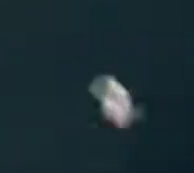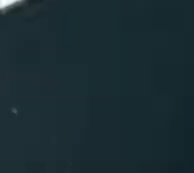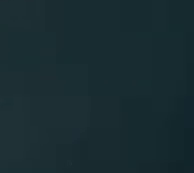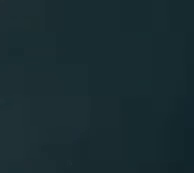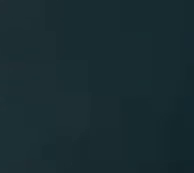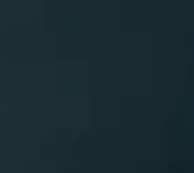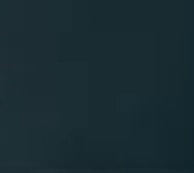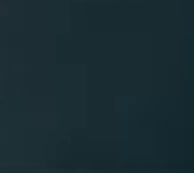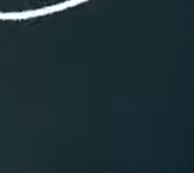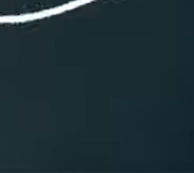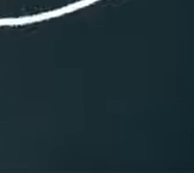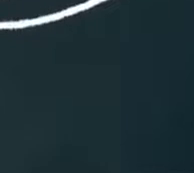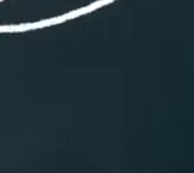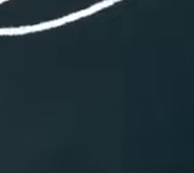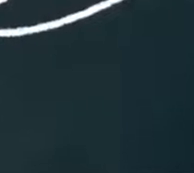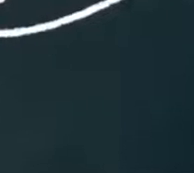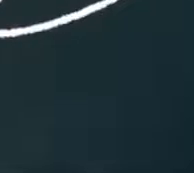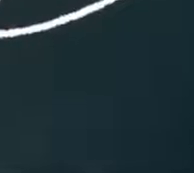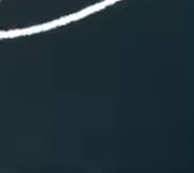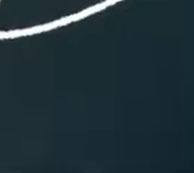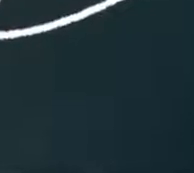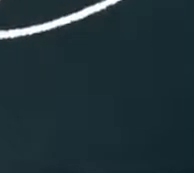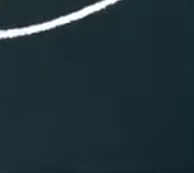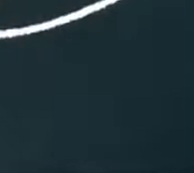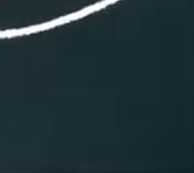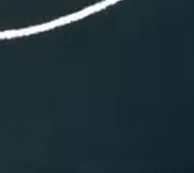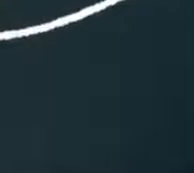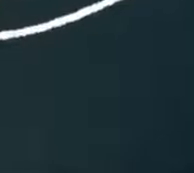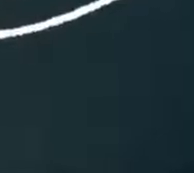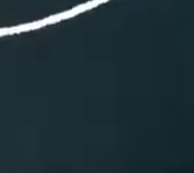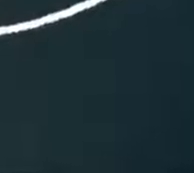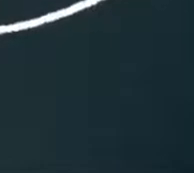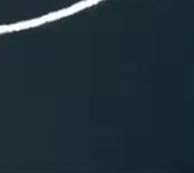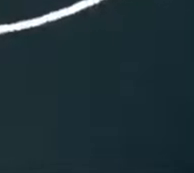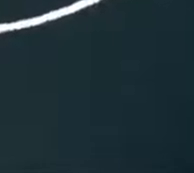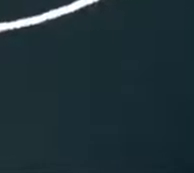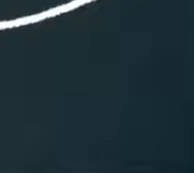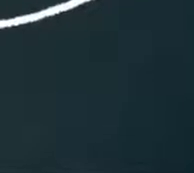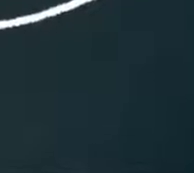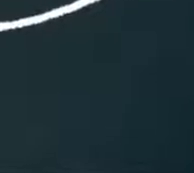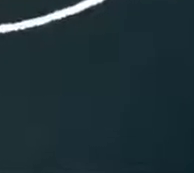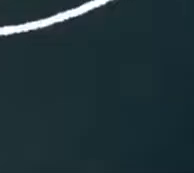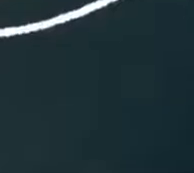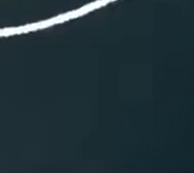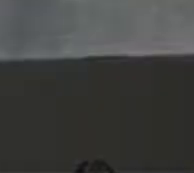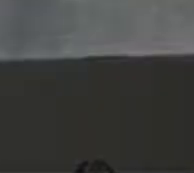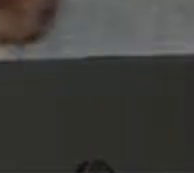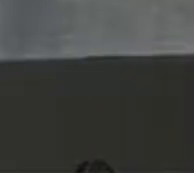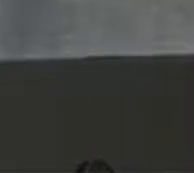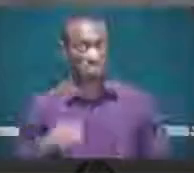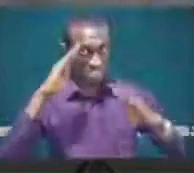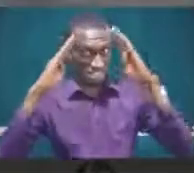Welcome to Study Time, a televised home learning program produced by Rwanda Education Board.